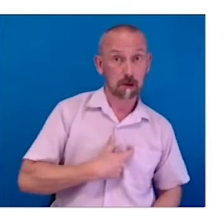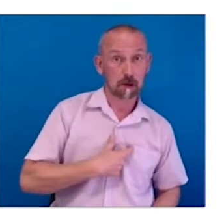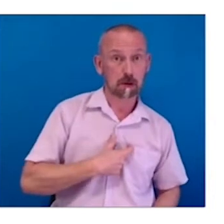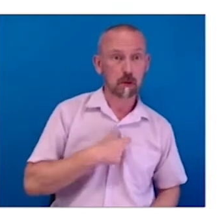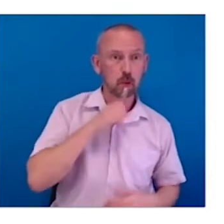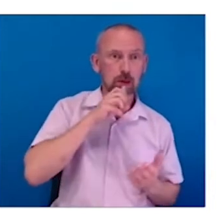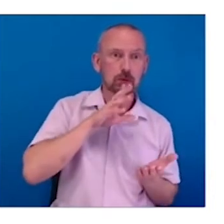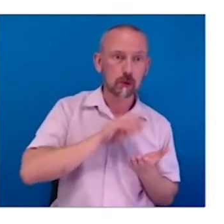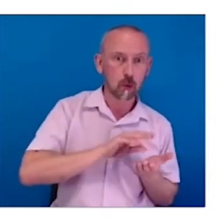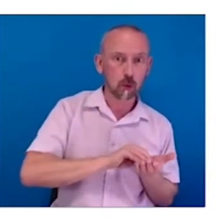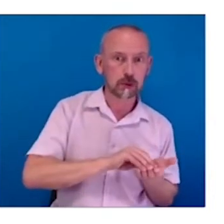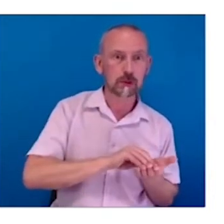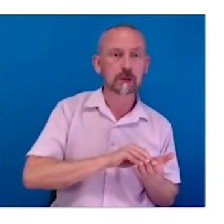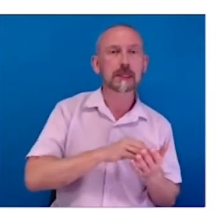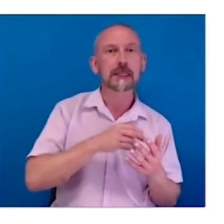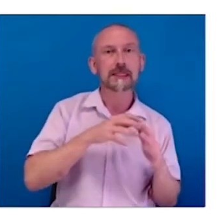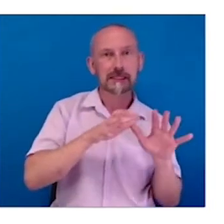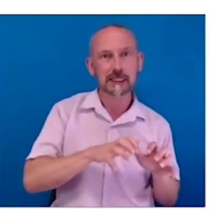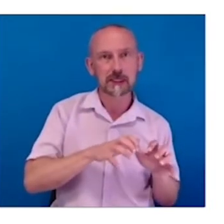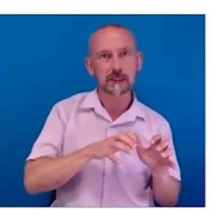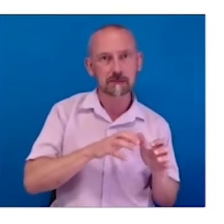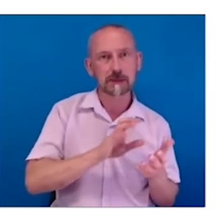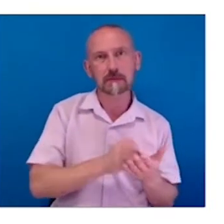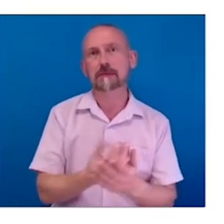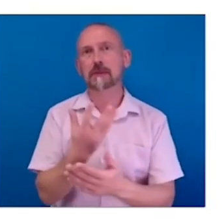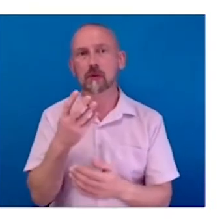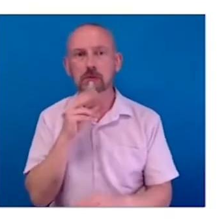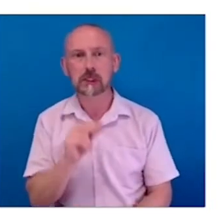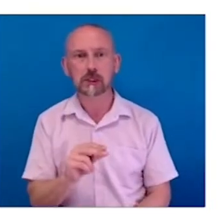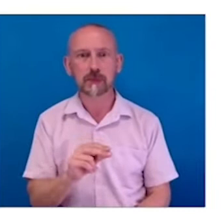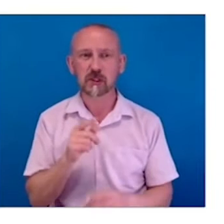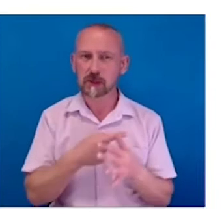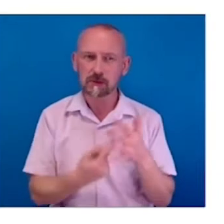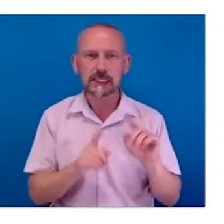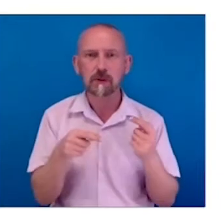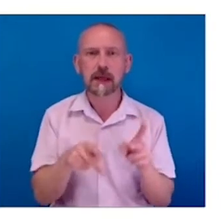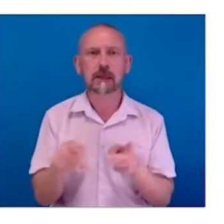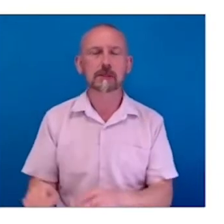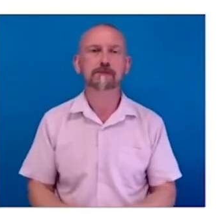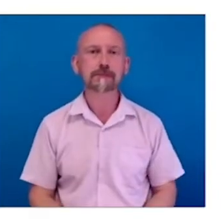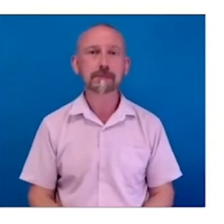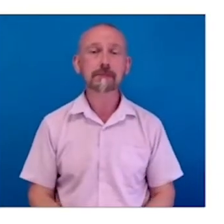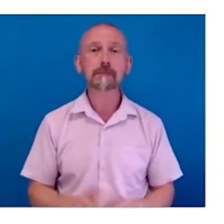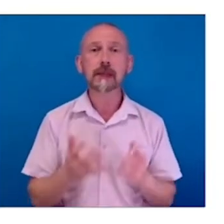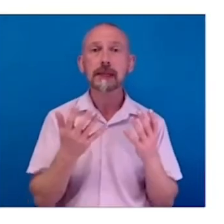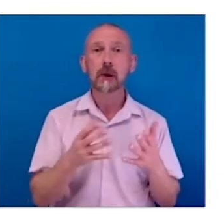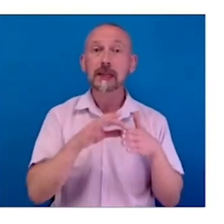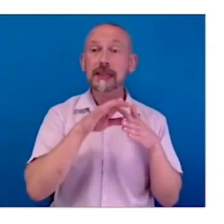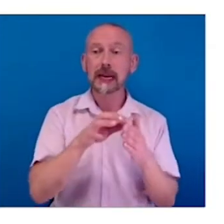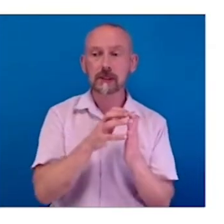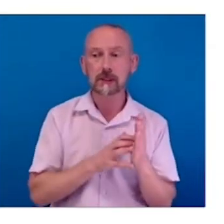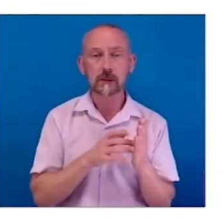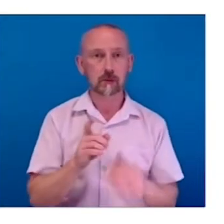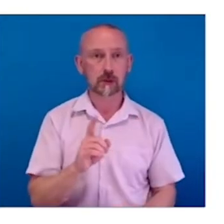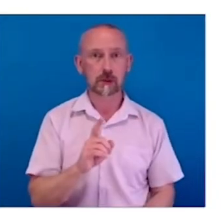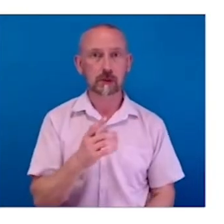here. Now to say something about guidance and standards. UKAAF gives guidance for you if you need to provide something